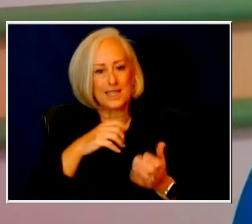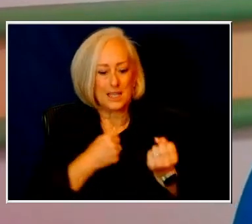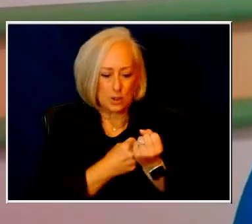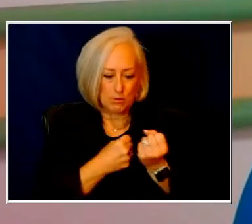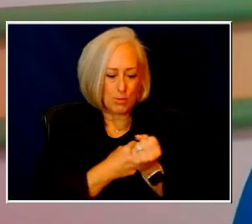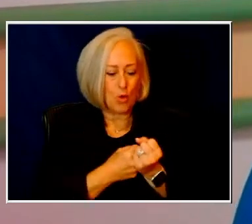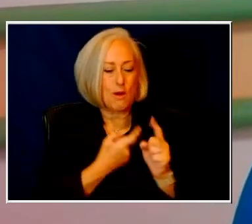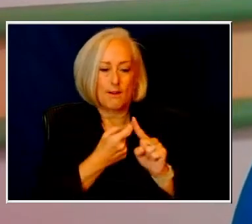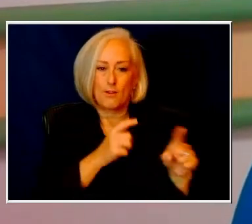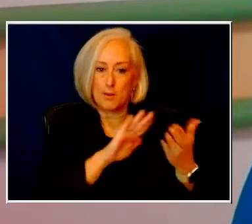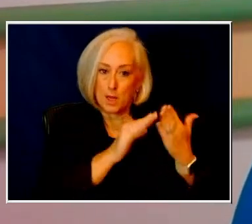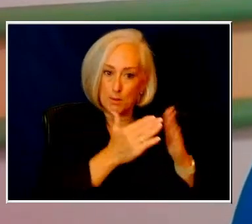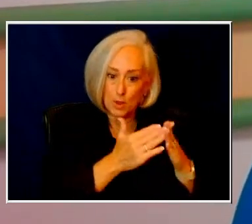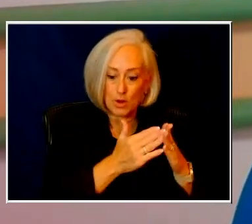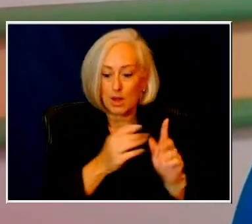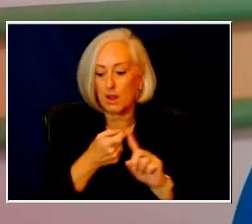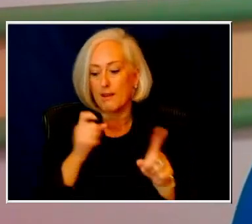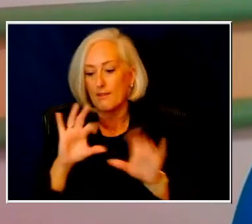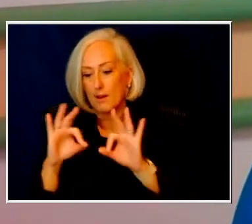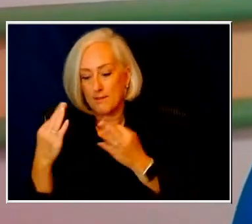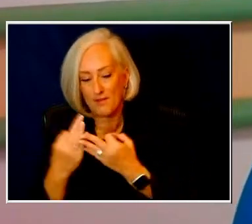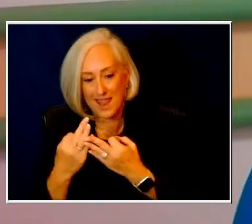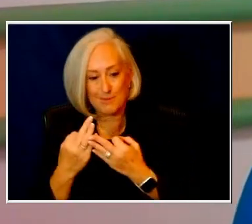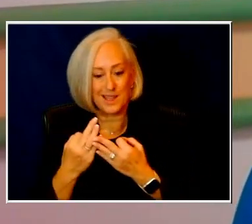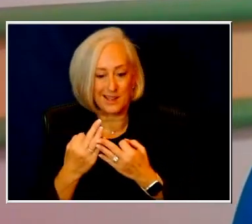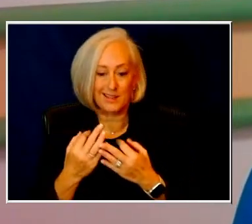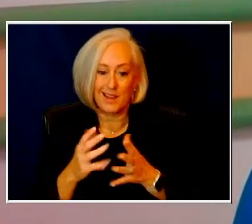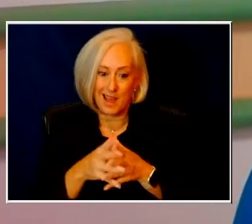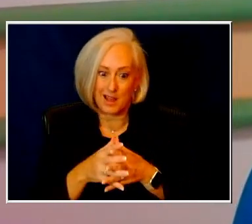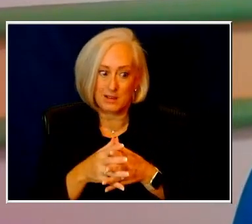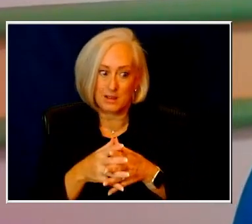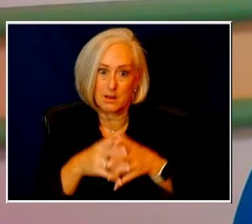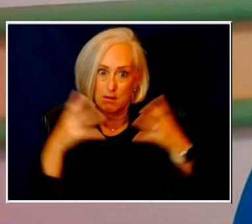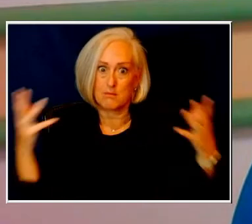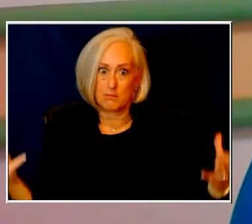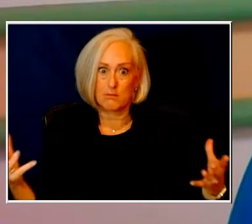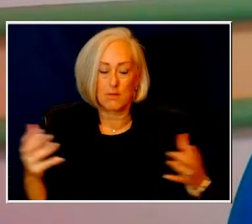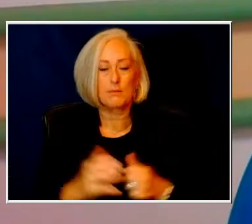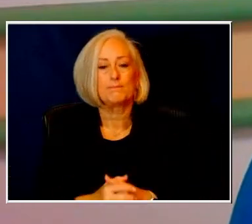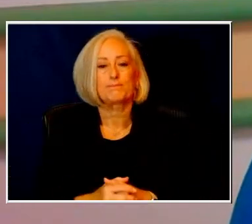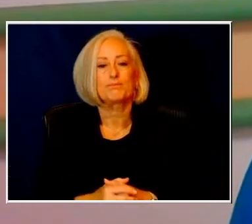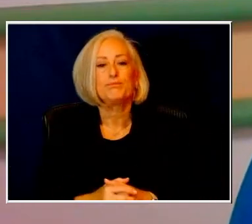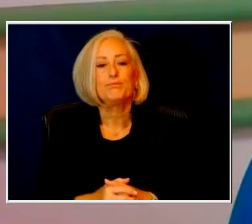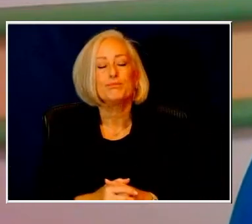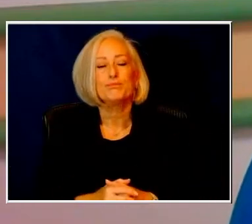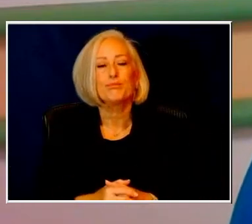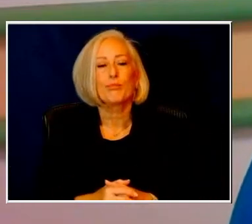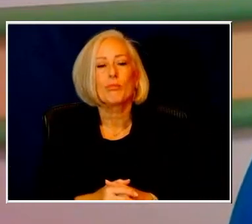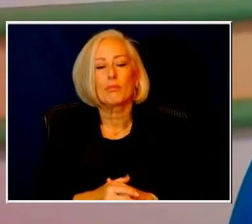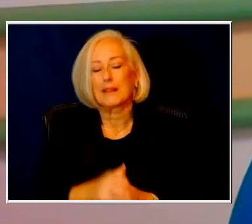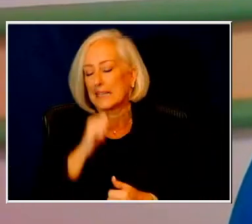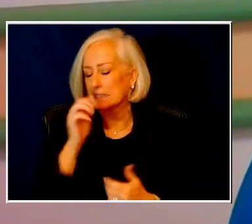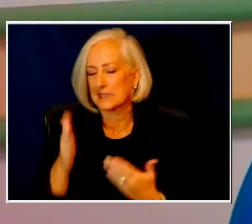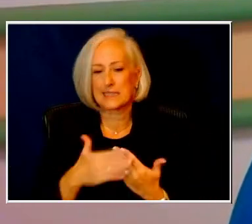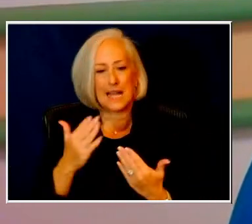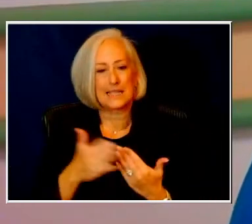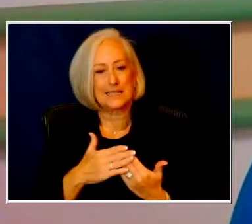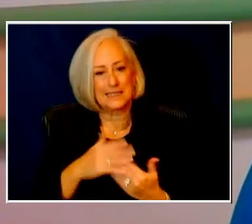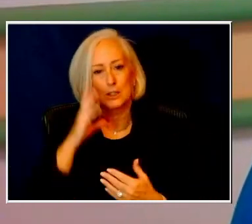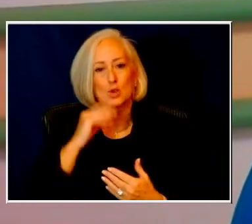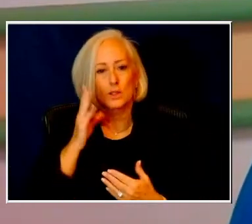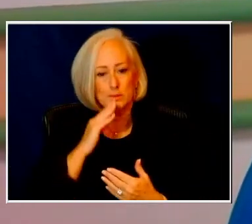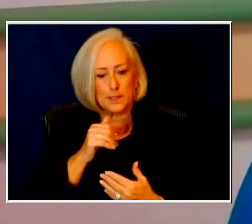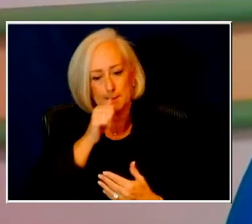community and beyond. But these are not easy to get through,